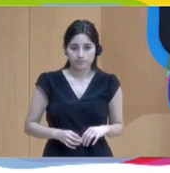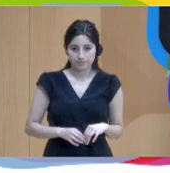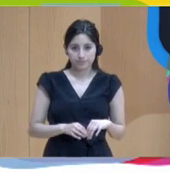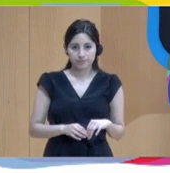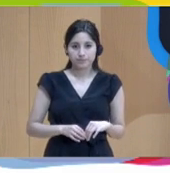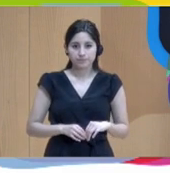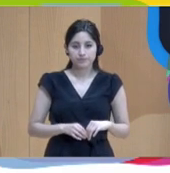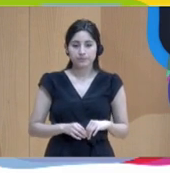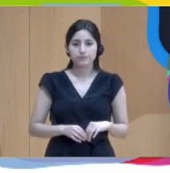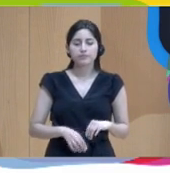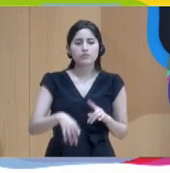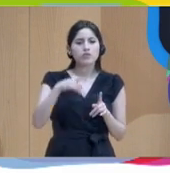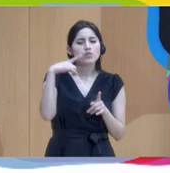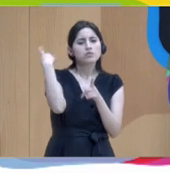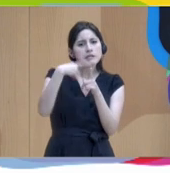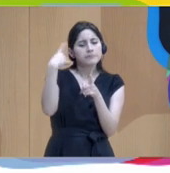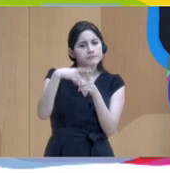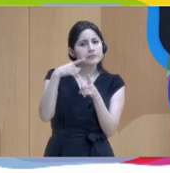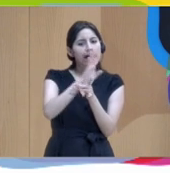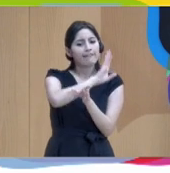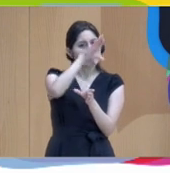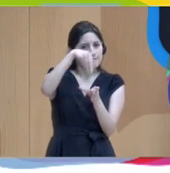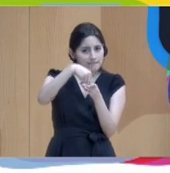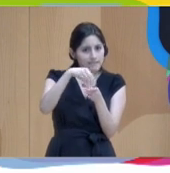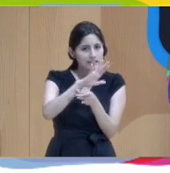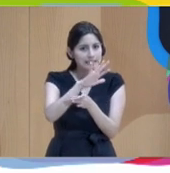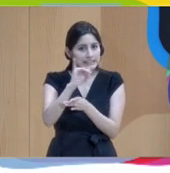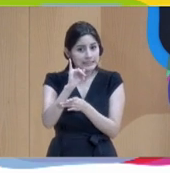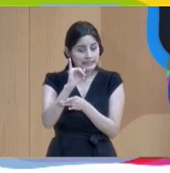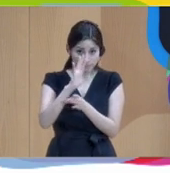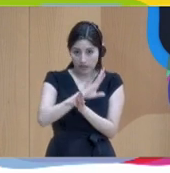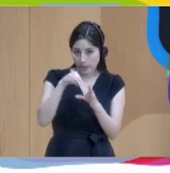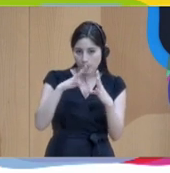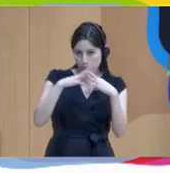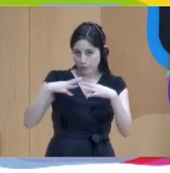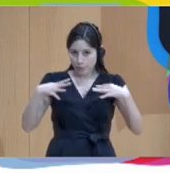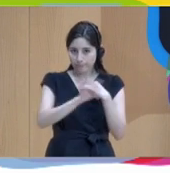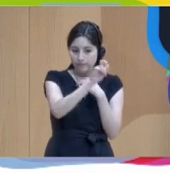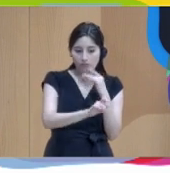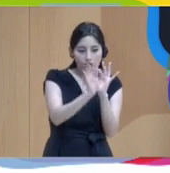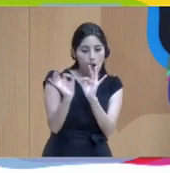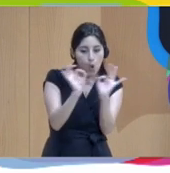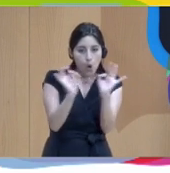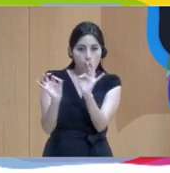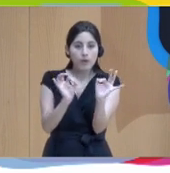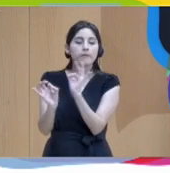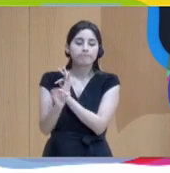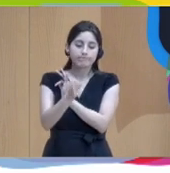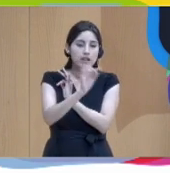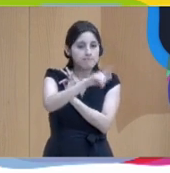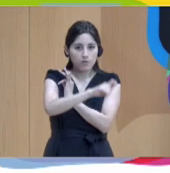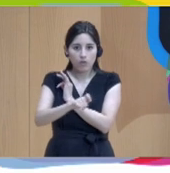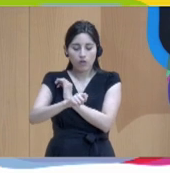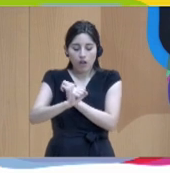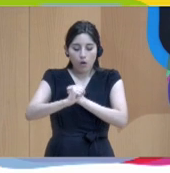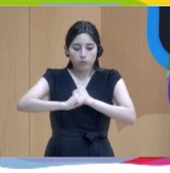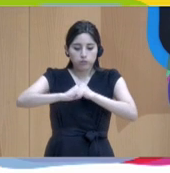in this population structure is that our population is getting older. Getting older is not a problem at